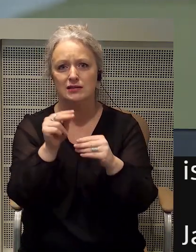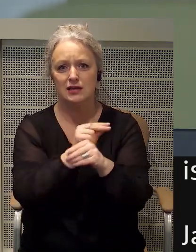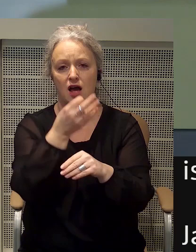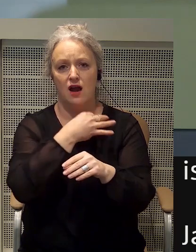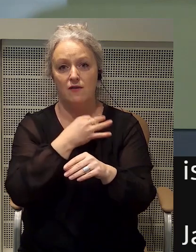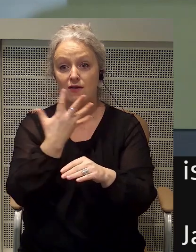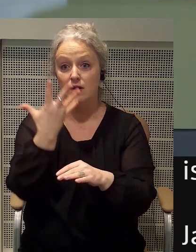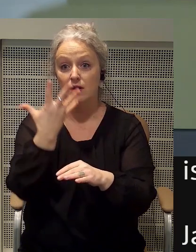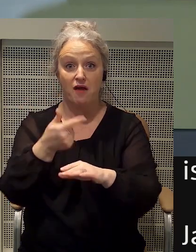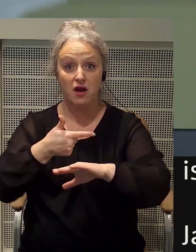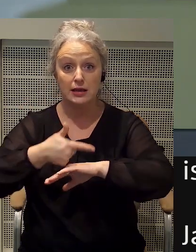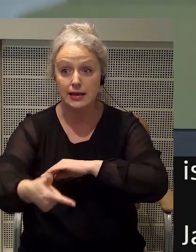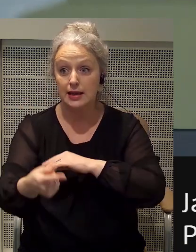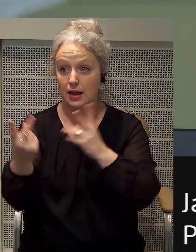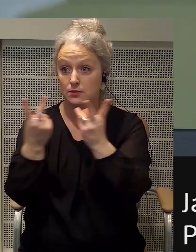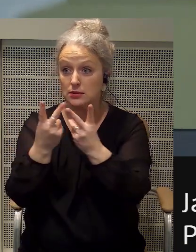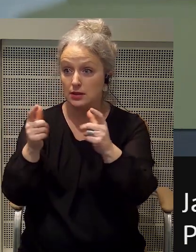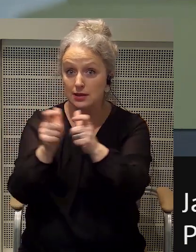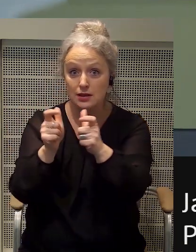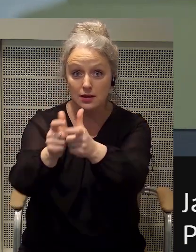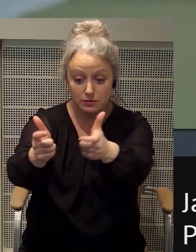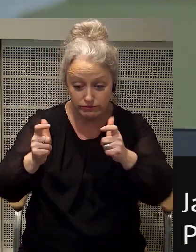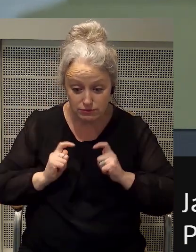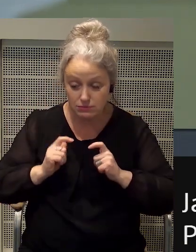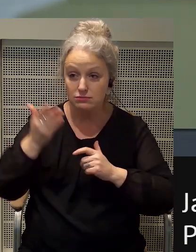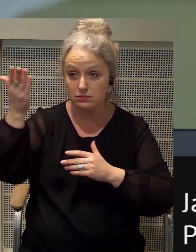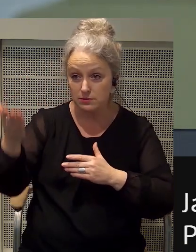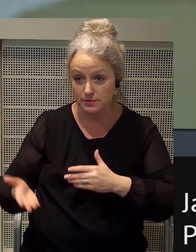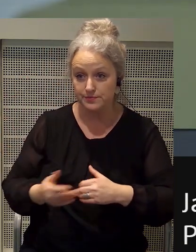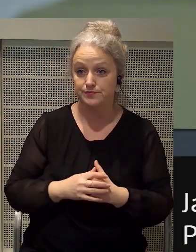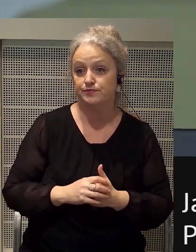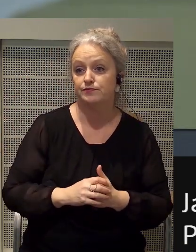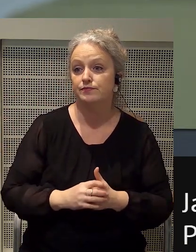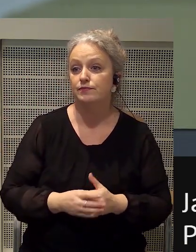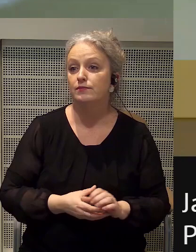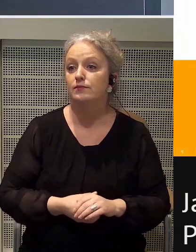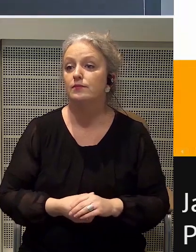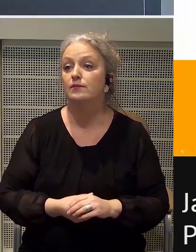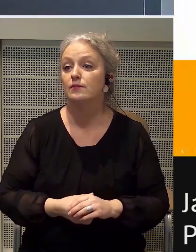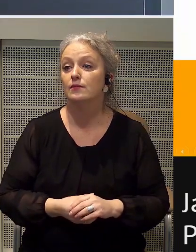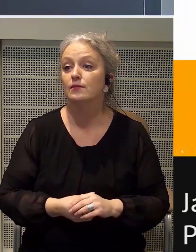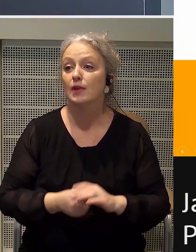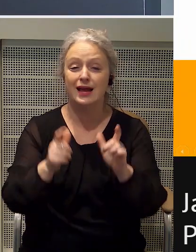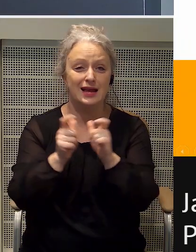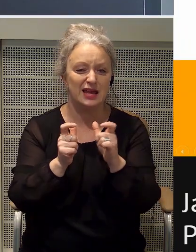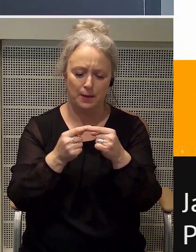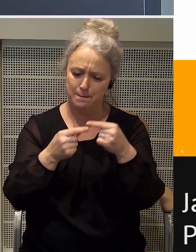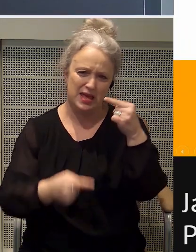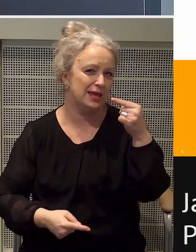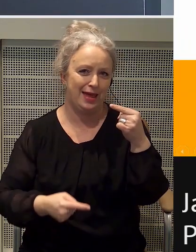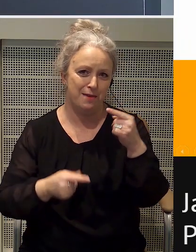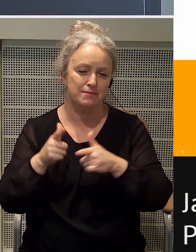by the same evening, Kaia got the medicine. And 5 days later, we received a